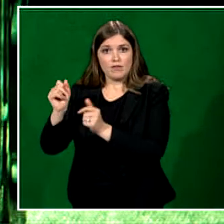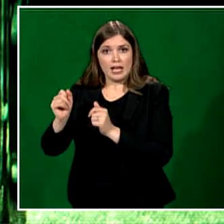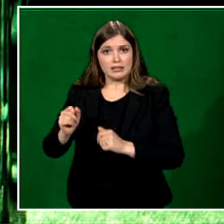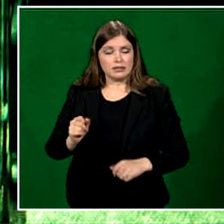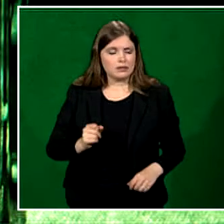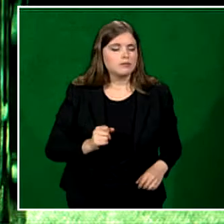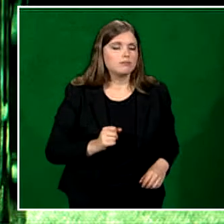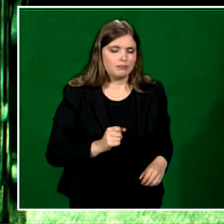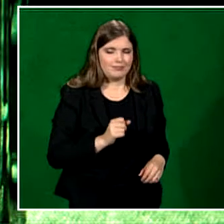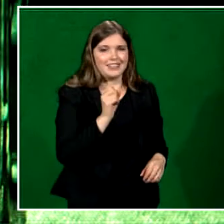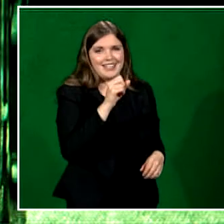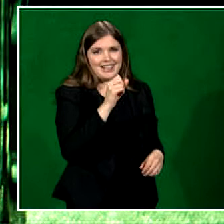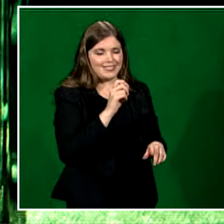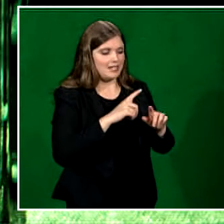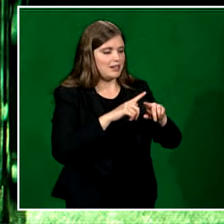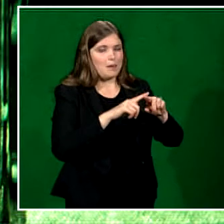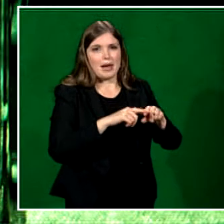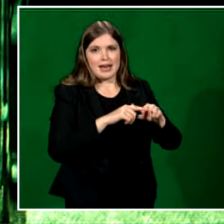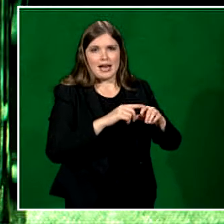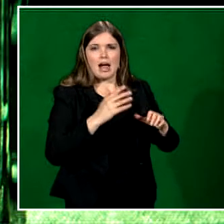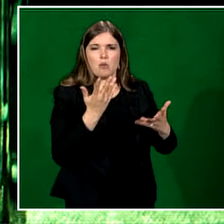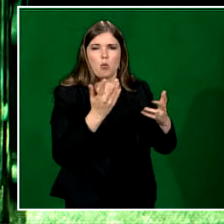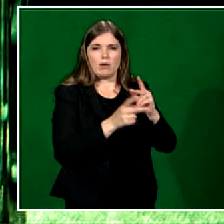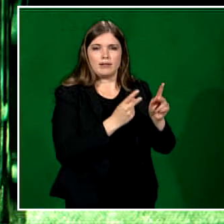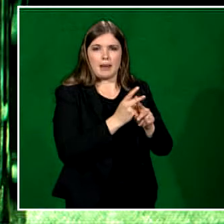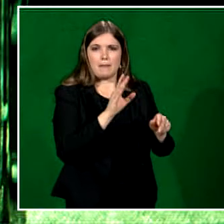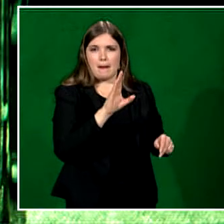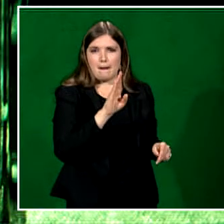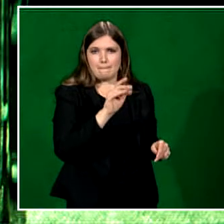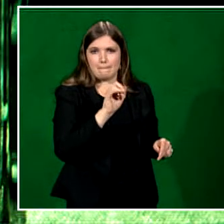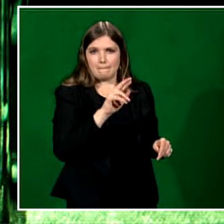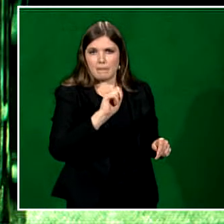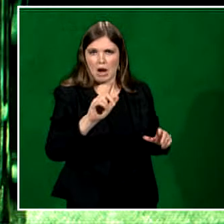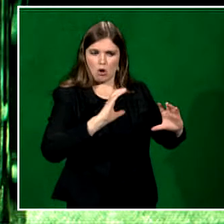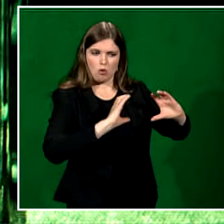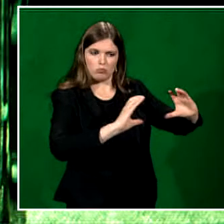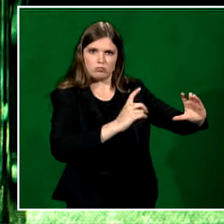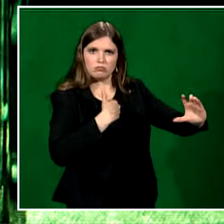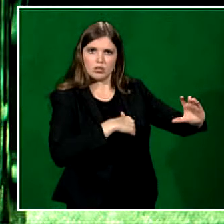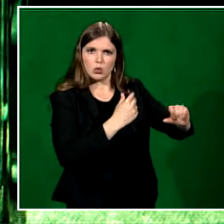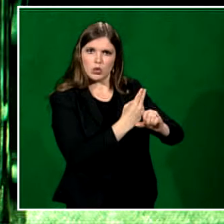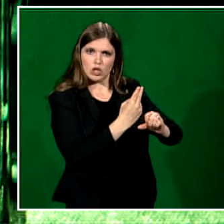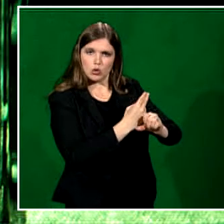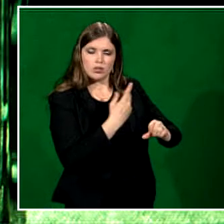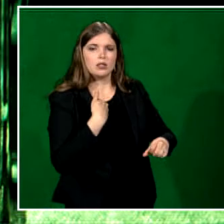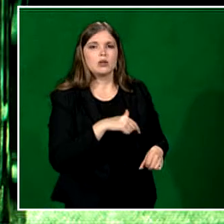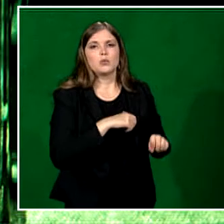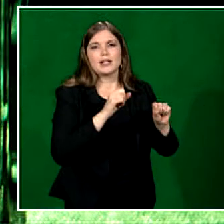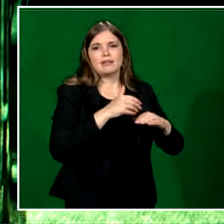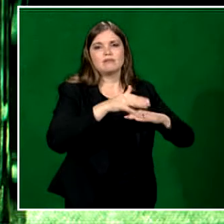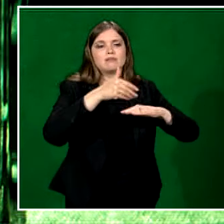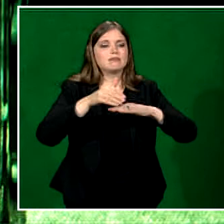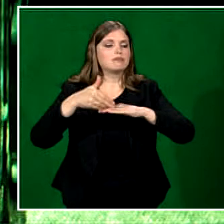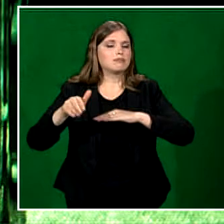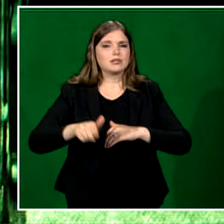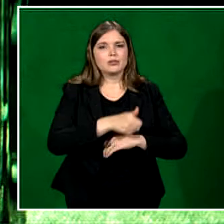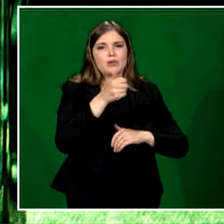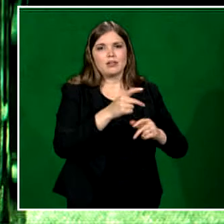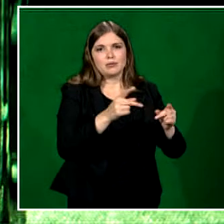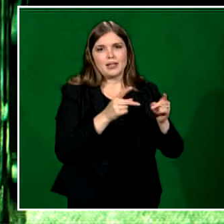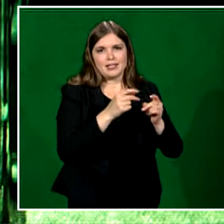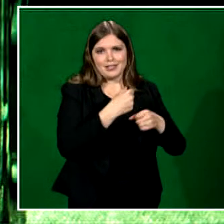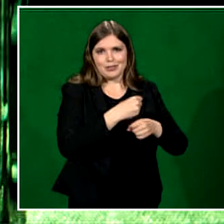can, depending on the barrel that we are using, we can send it to other places to prepare the biochar. But when we are producing in